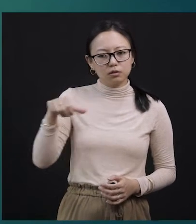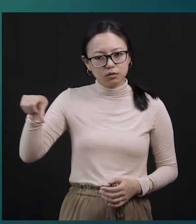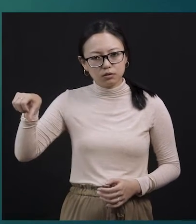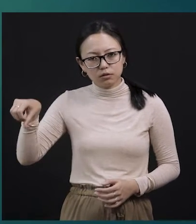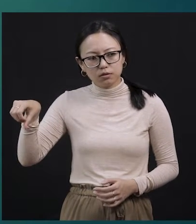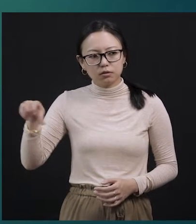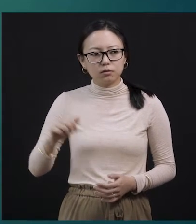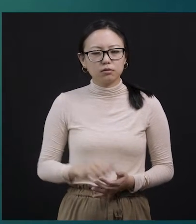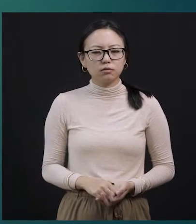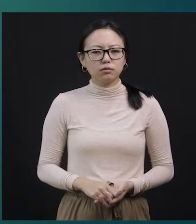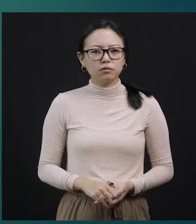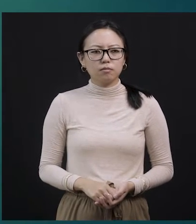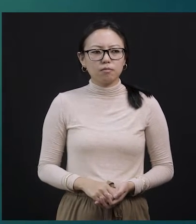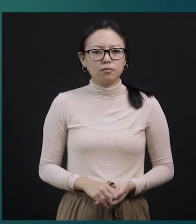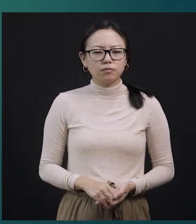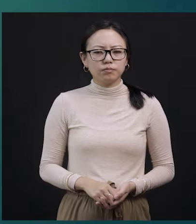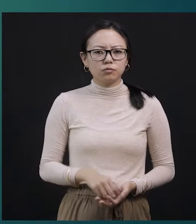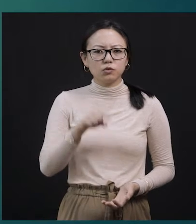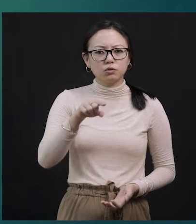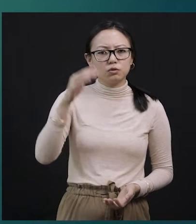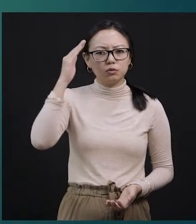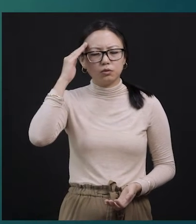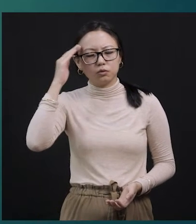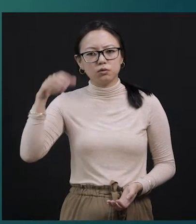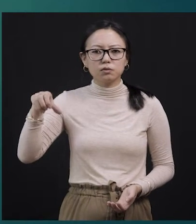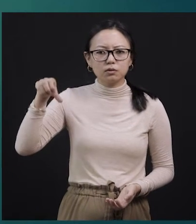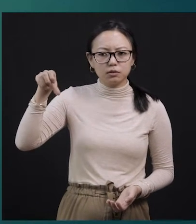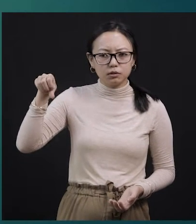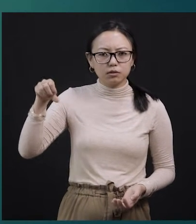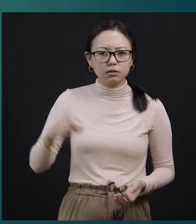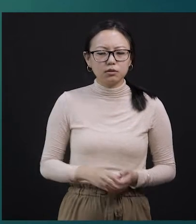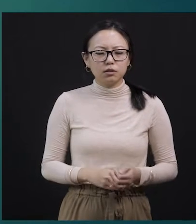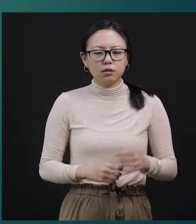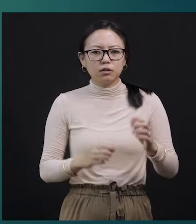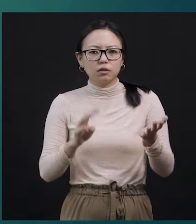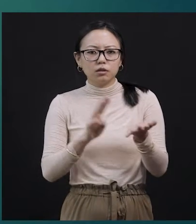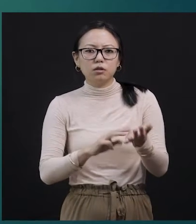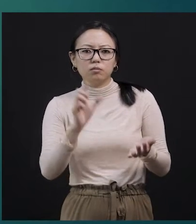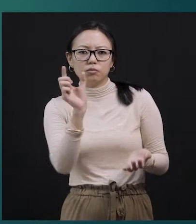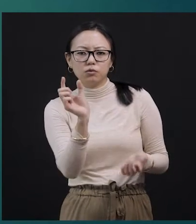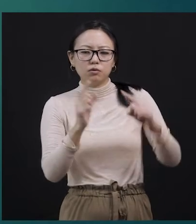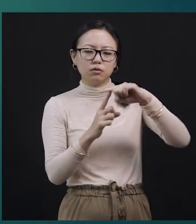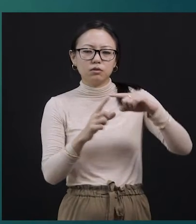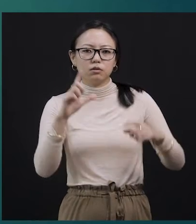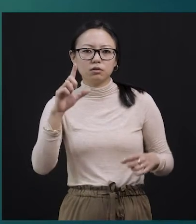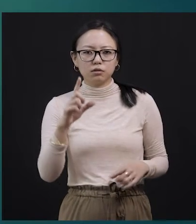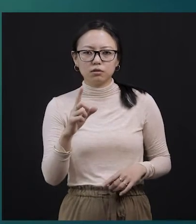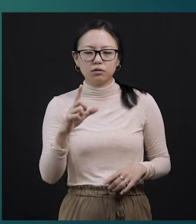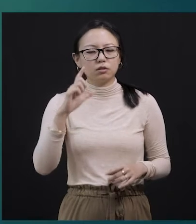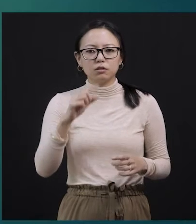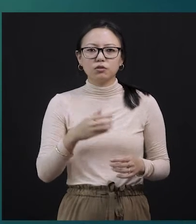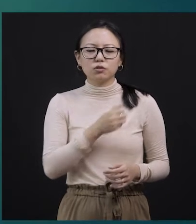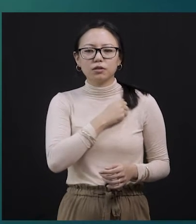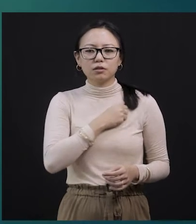9, right? Do you know the table of 9? How many of you know, children? Table of 9? Okay,